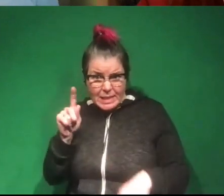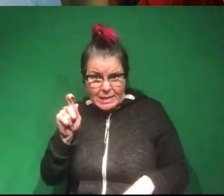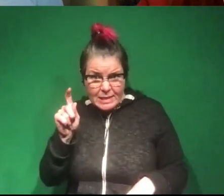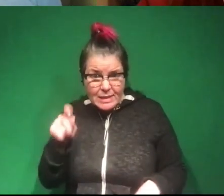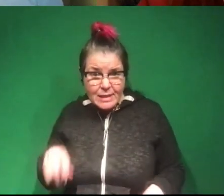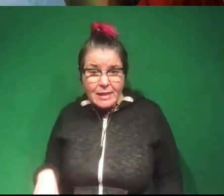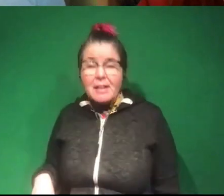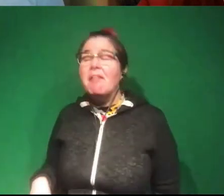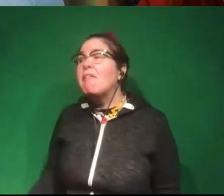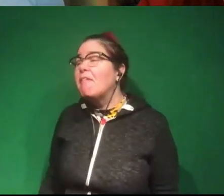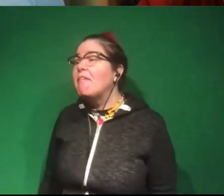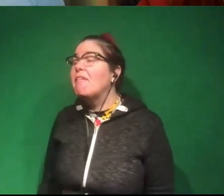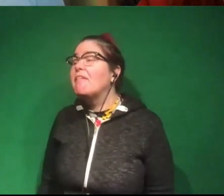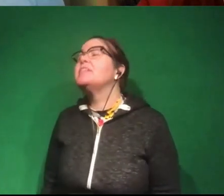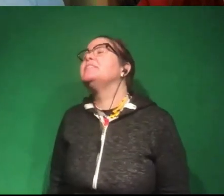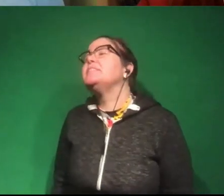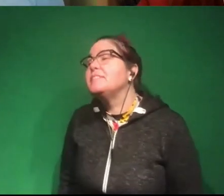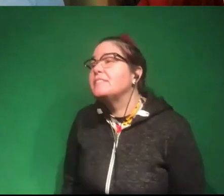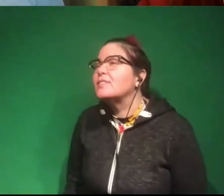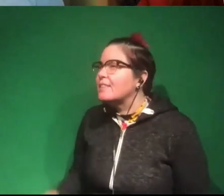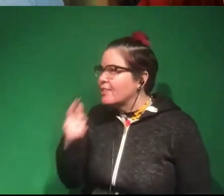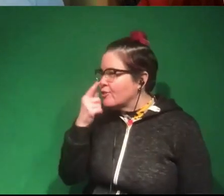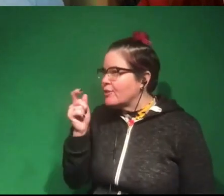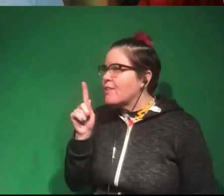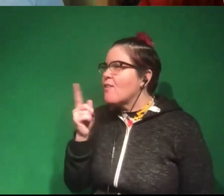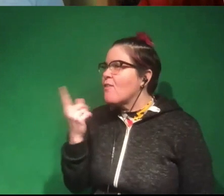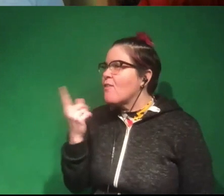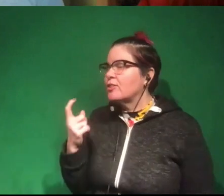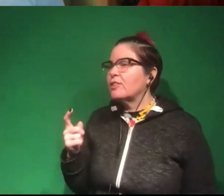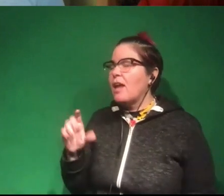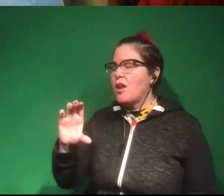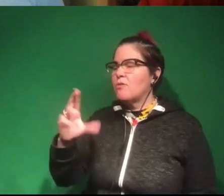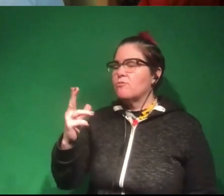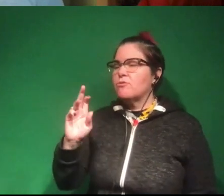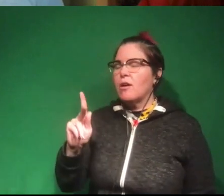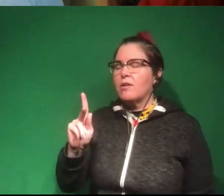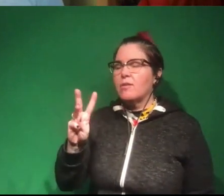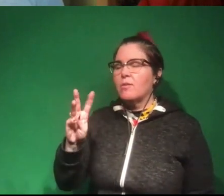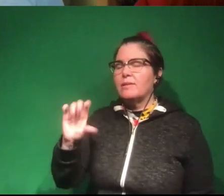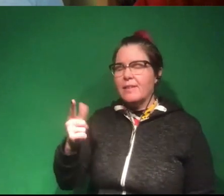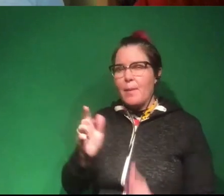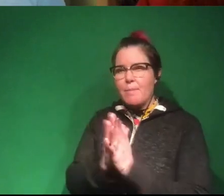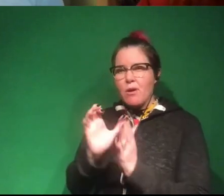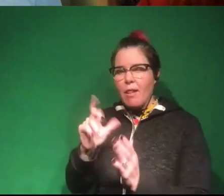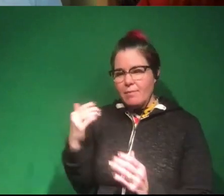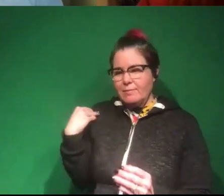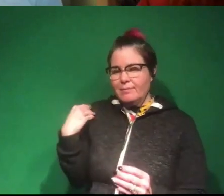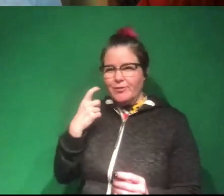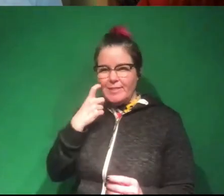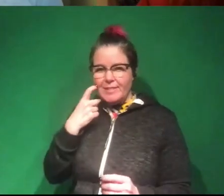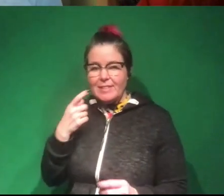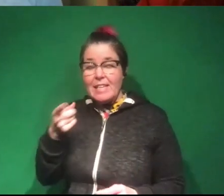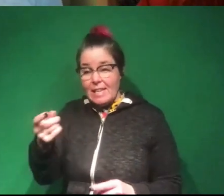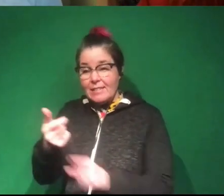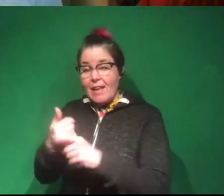This is such a interesting question. I know Chuck Wendig was on for the book club recently. He has a